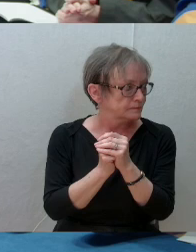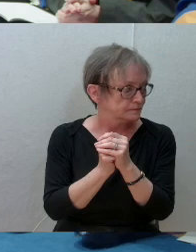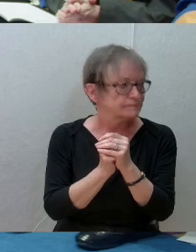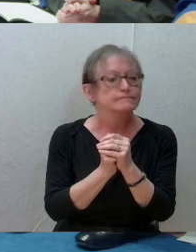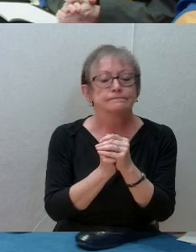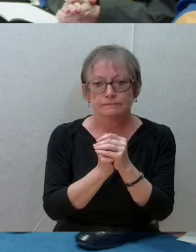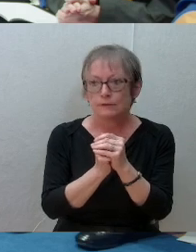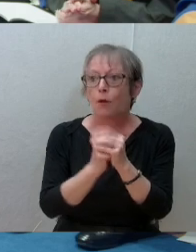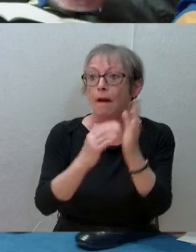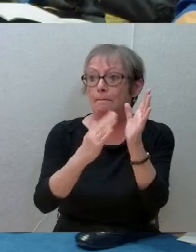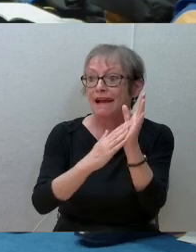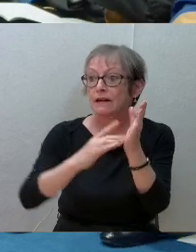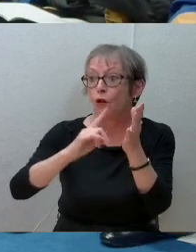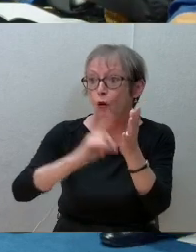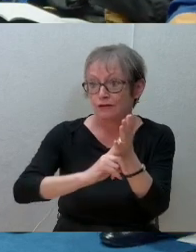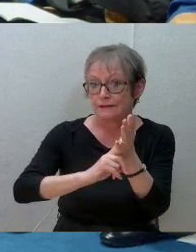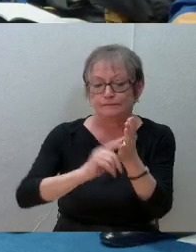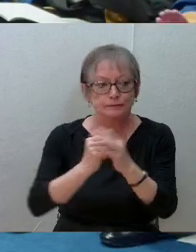Megan Lawson.